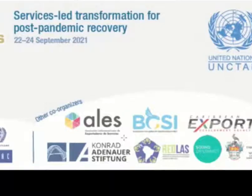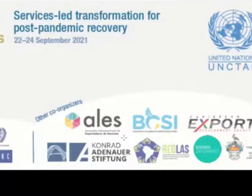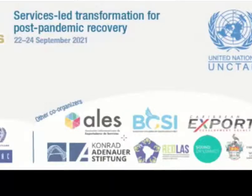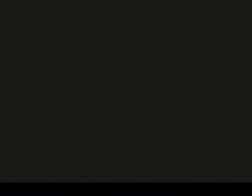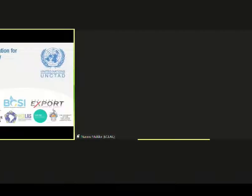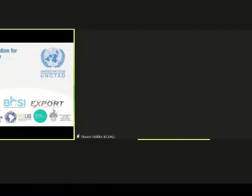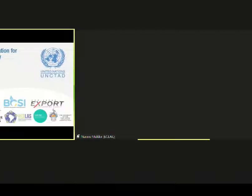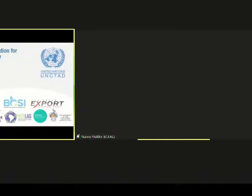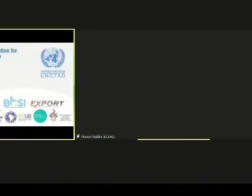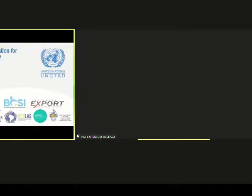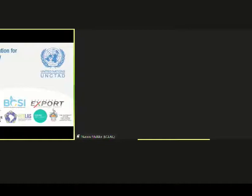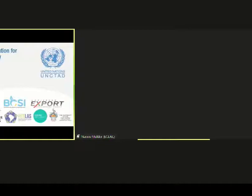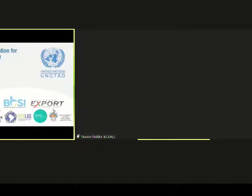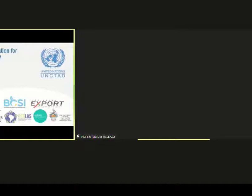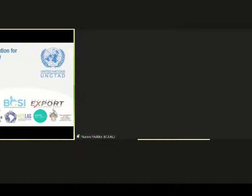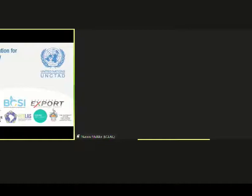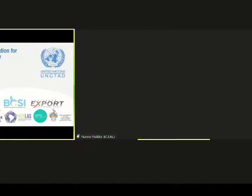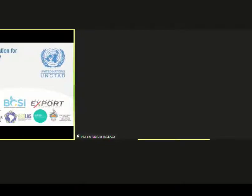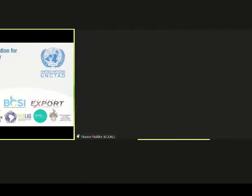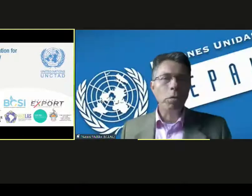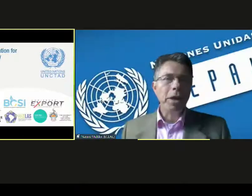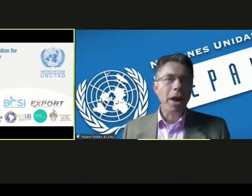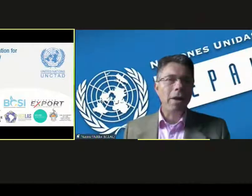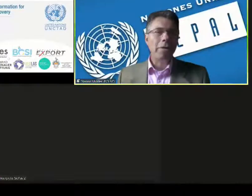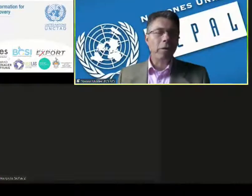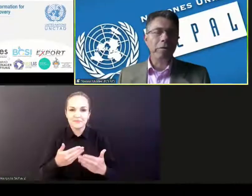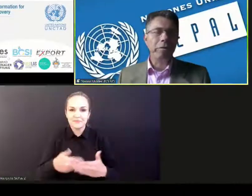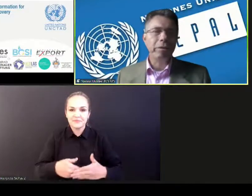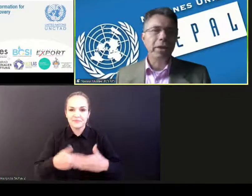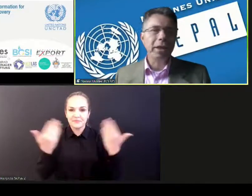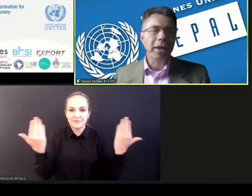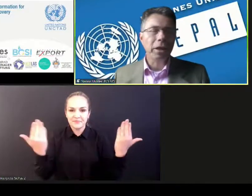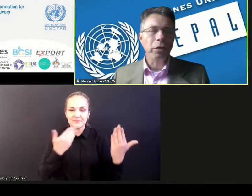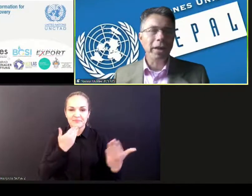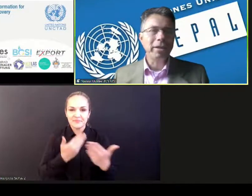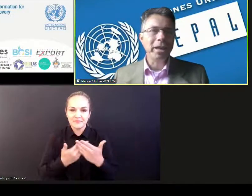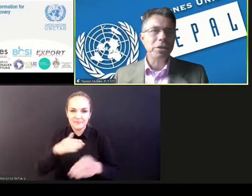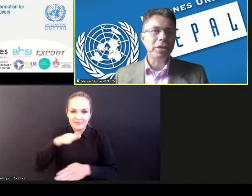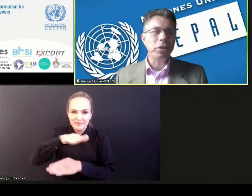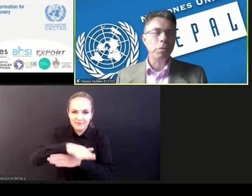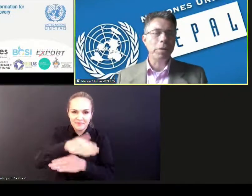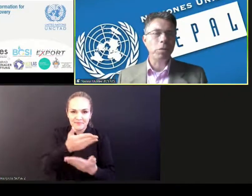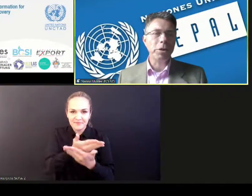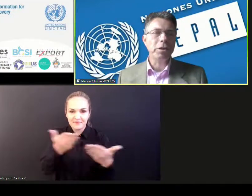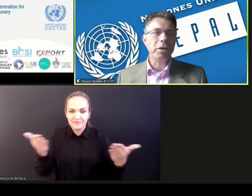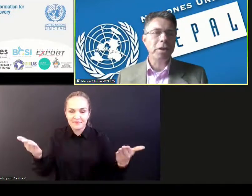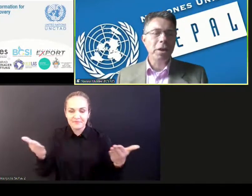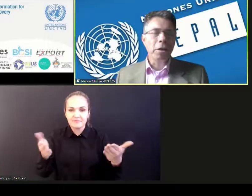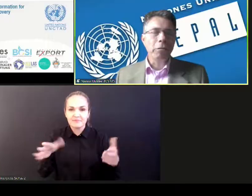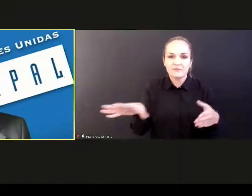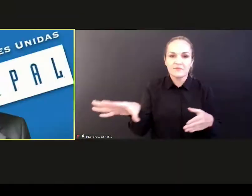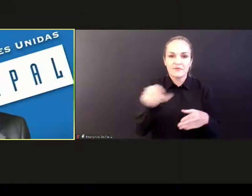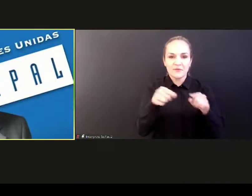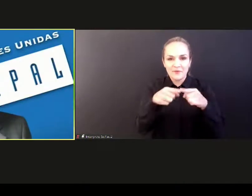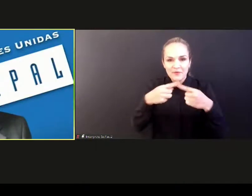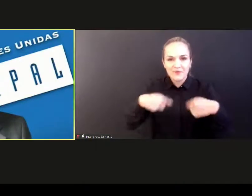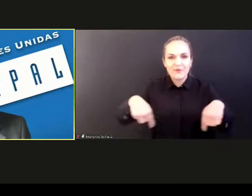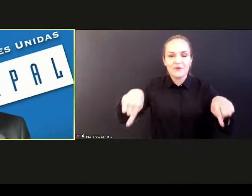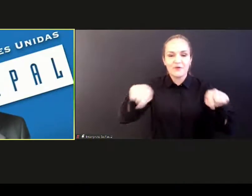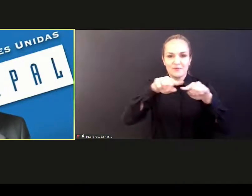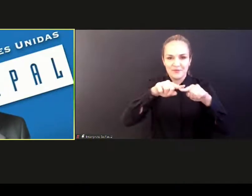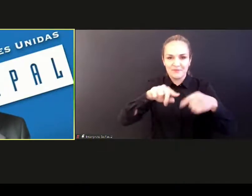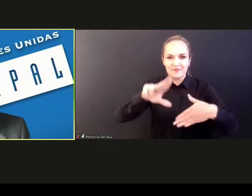Good morning, good afternoon, good evening. On behalf of the United Nations Economic Commission for Latin America